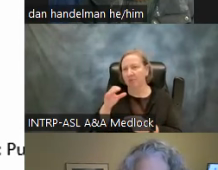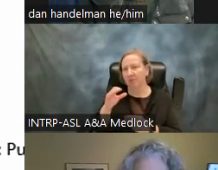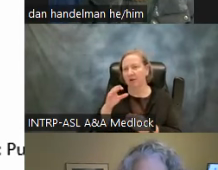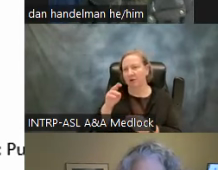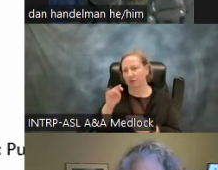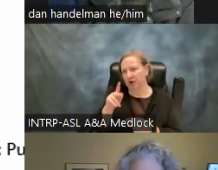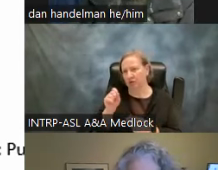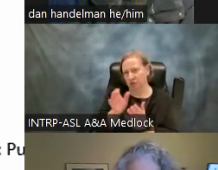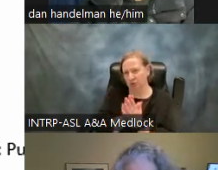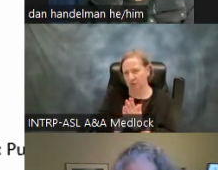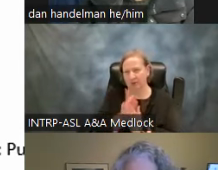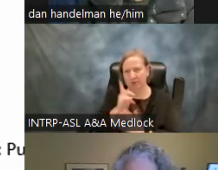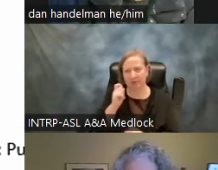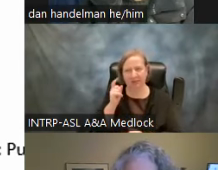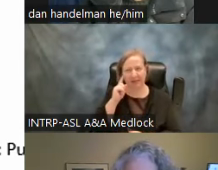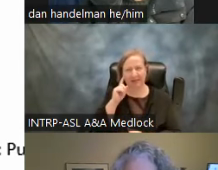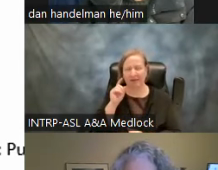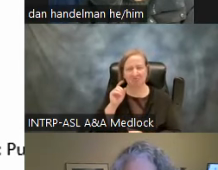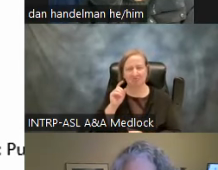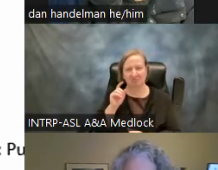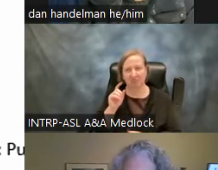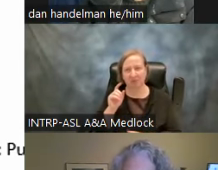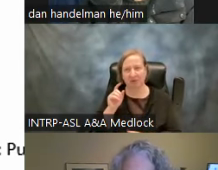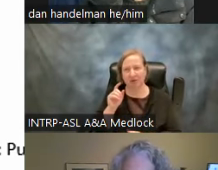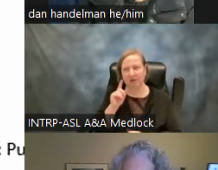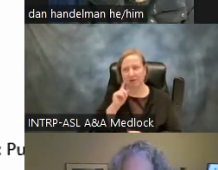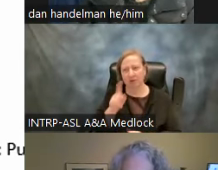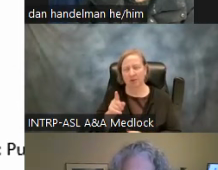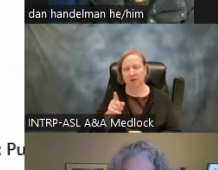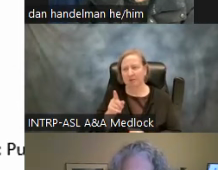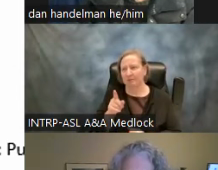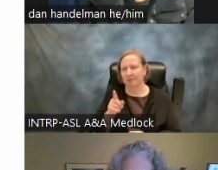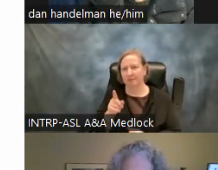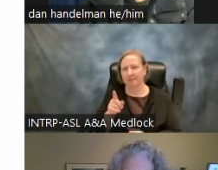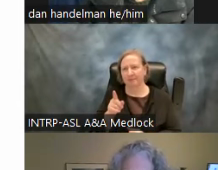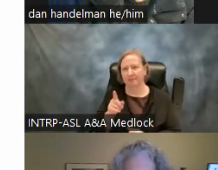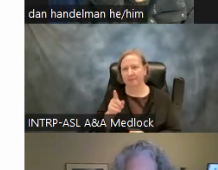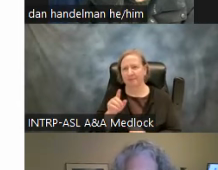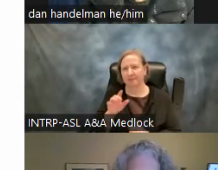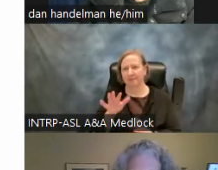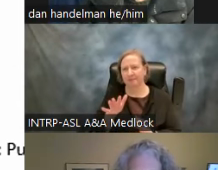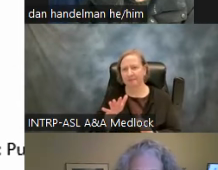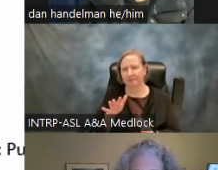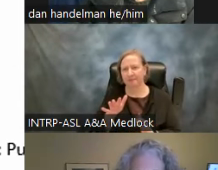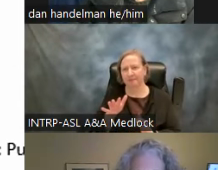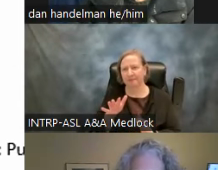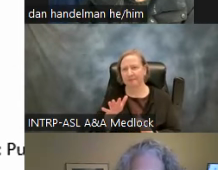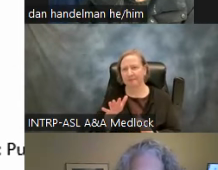records requests, because I think that they're really kind of